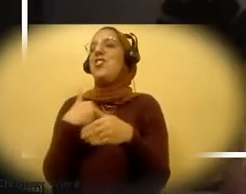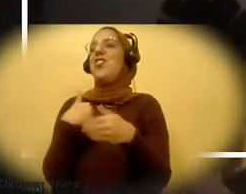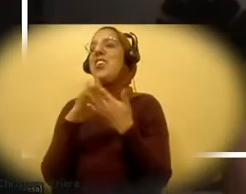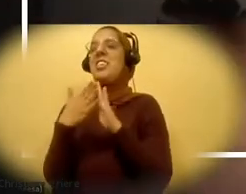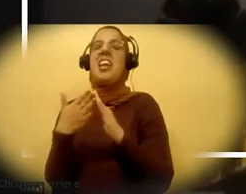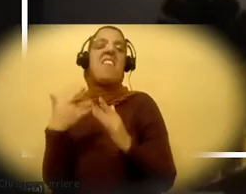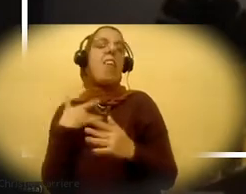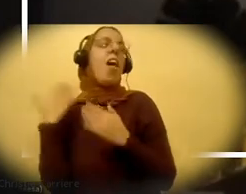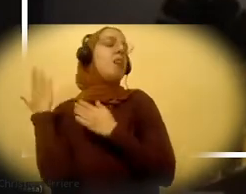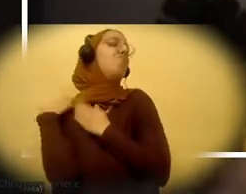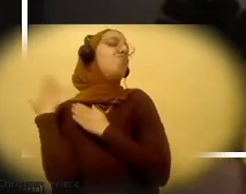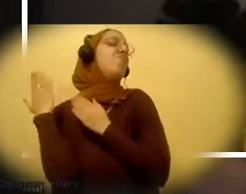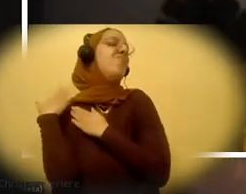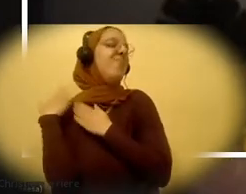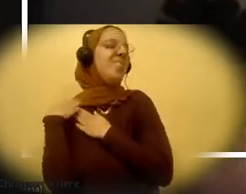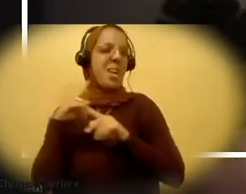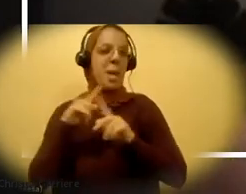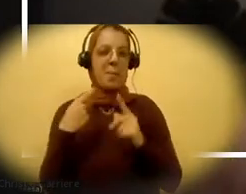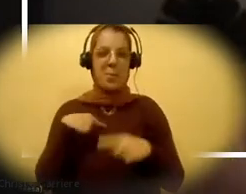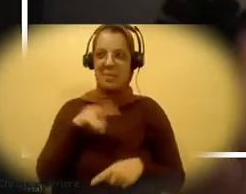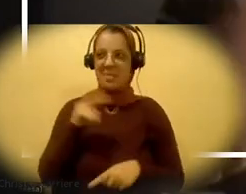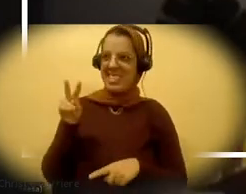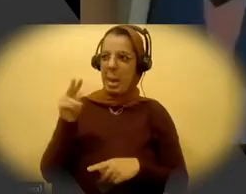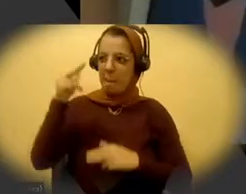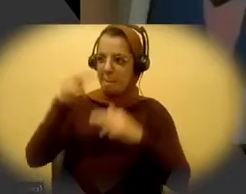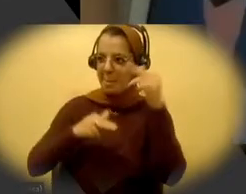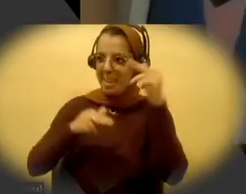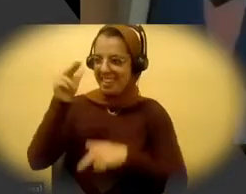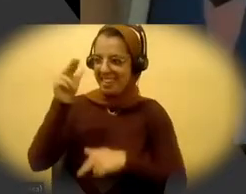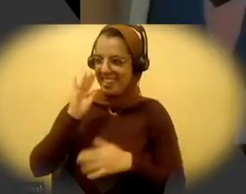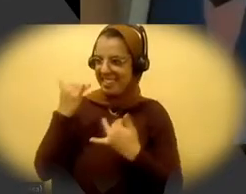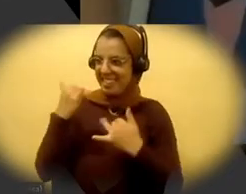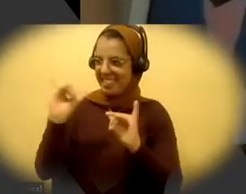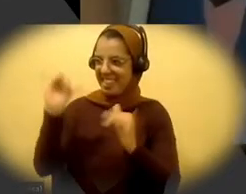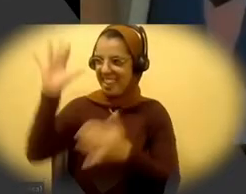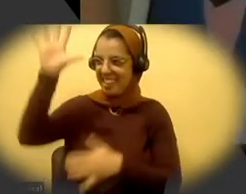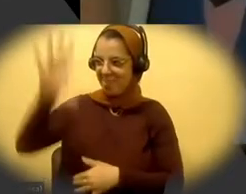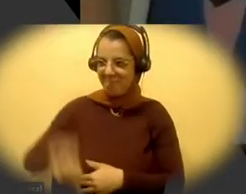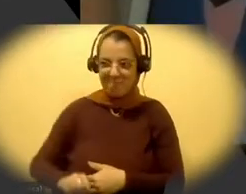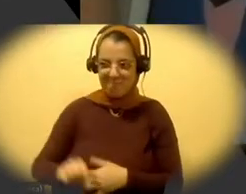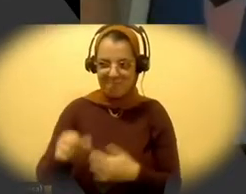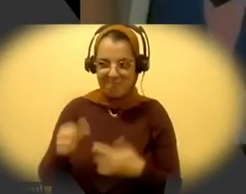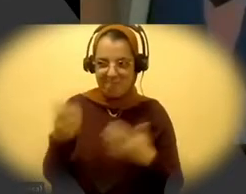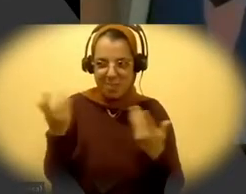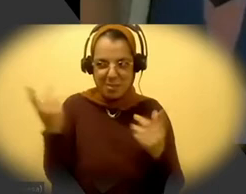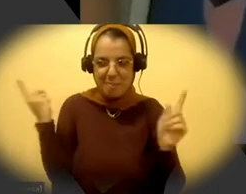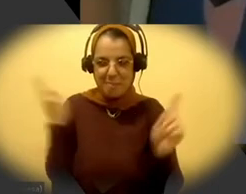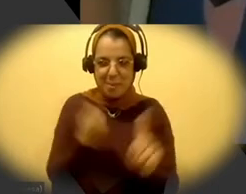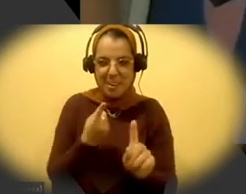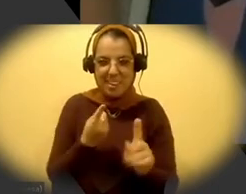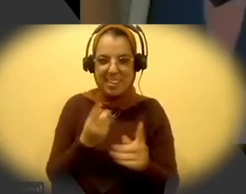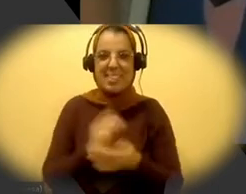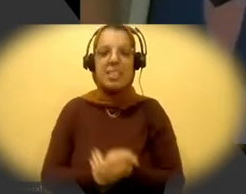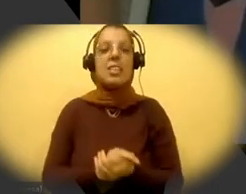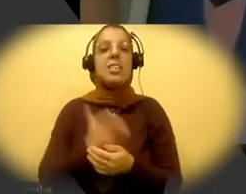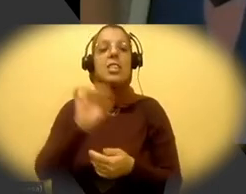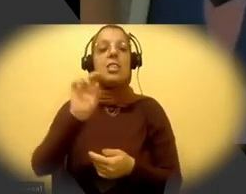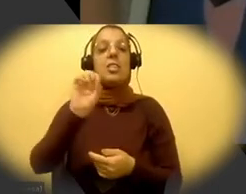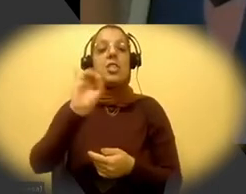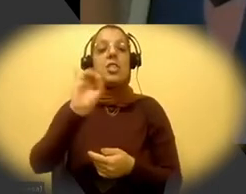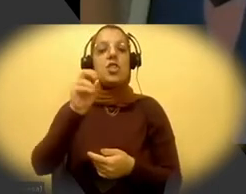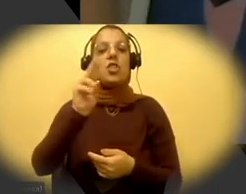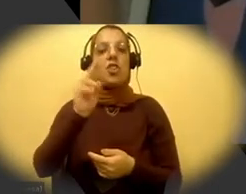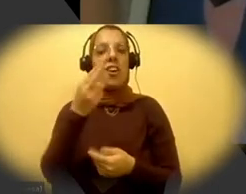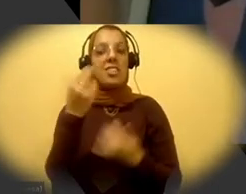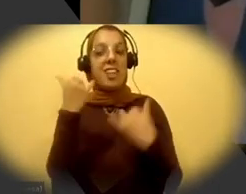like, but the building is still going to be demolished though. Yeah. Josh, do you have any insights maybe like